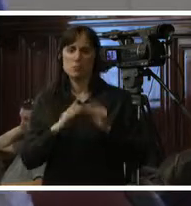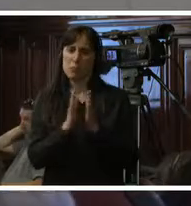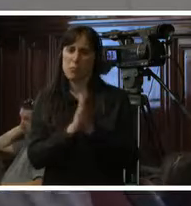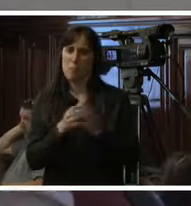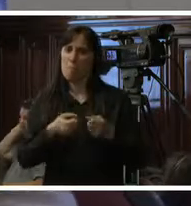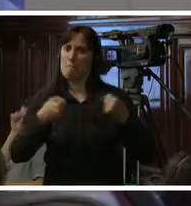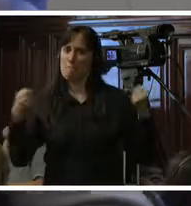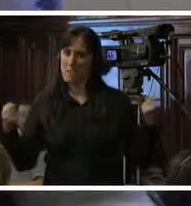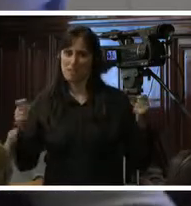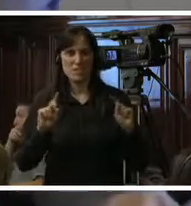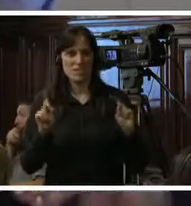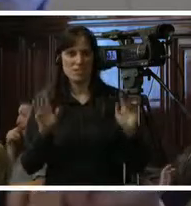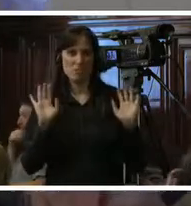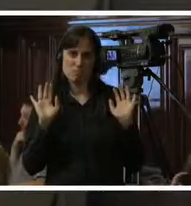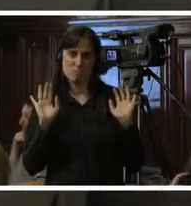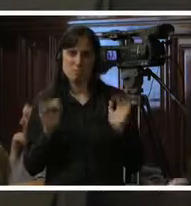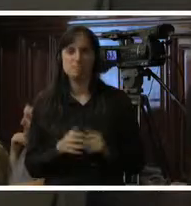need that.